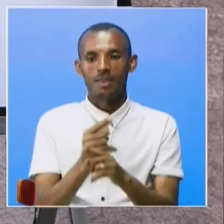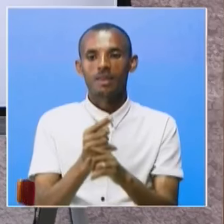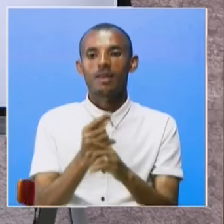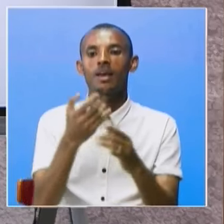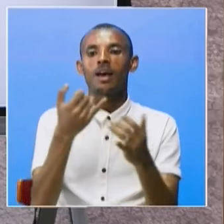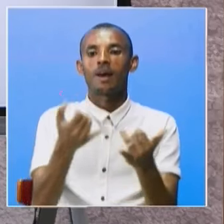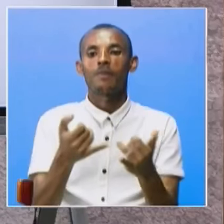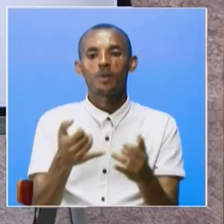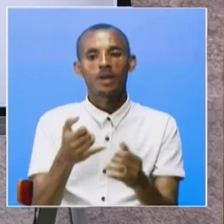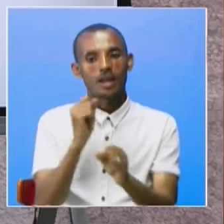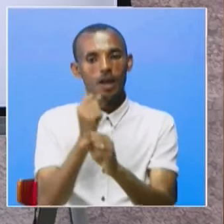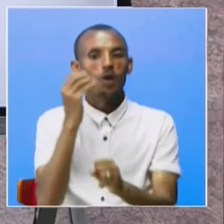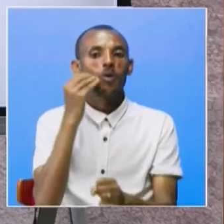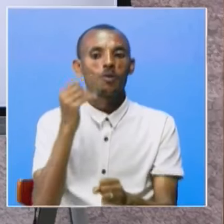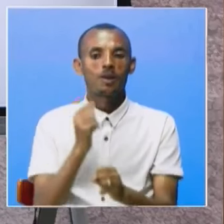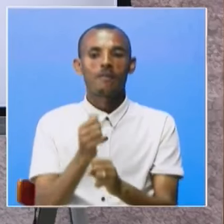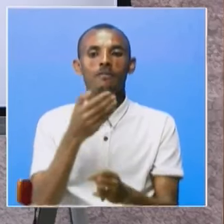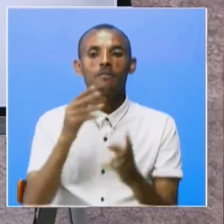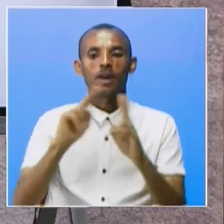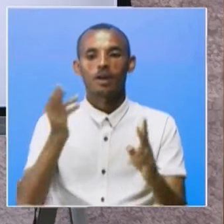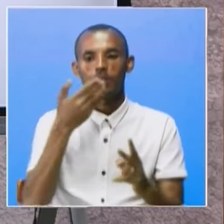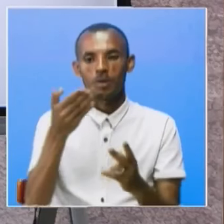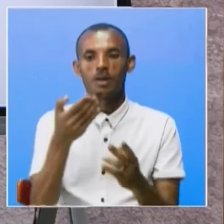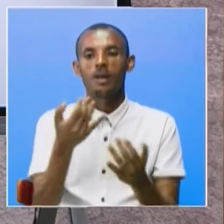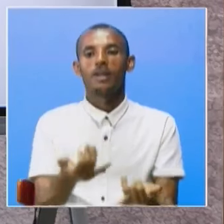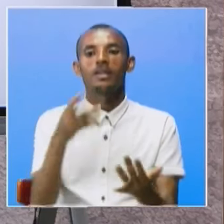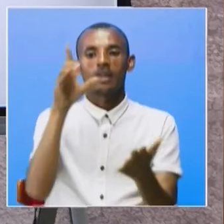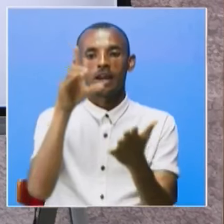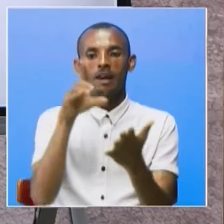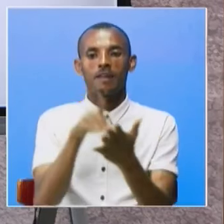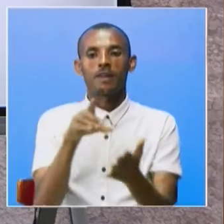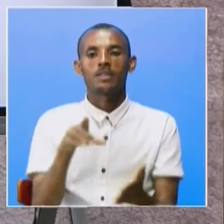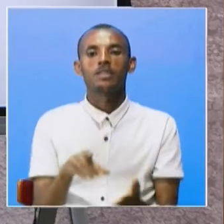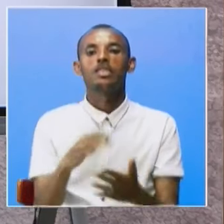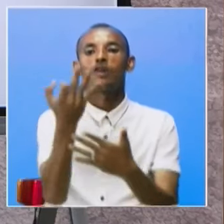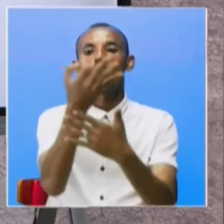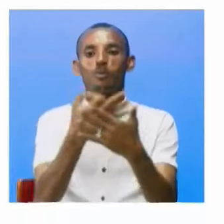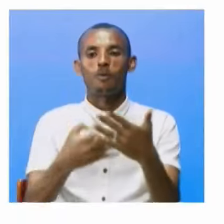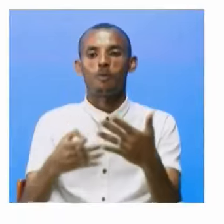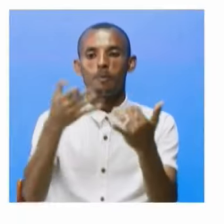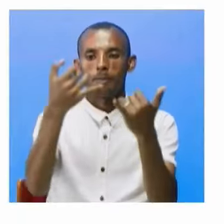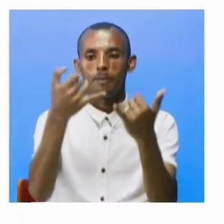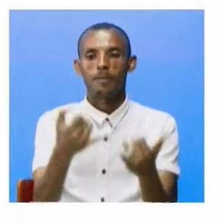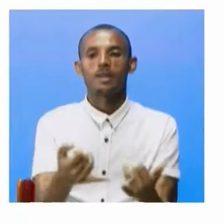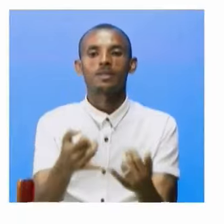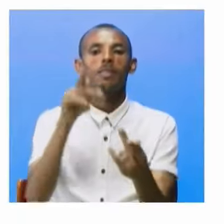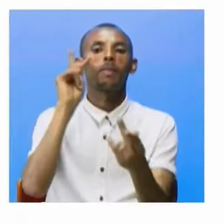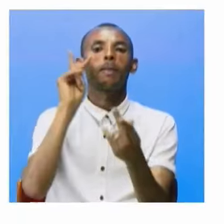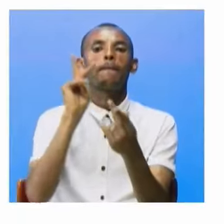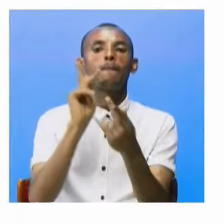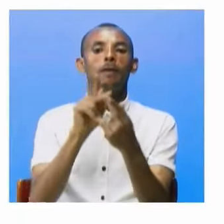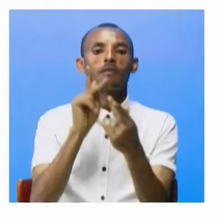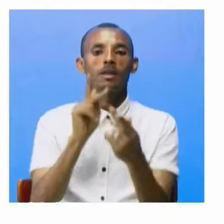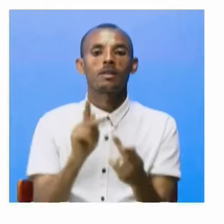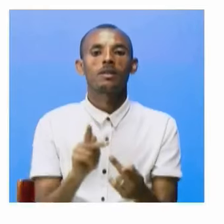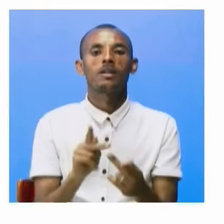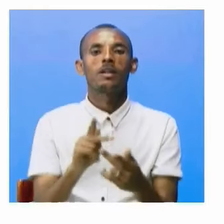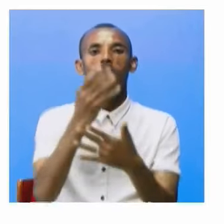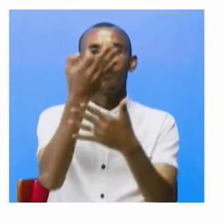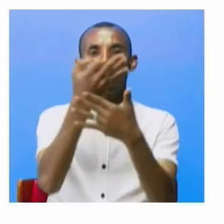homework? Very good. Let us revise it a little bit. The form of the present perfect, the